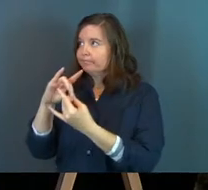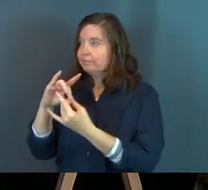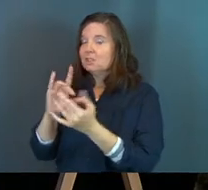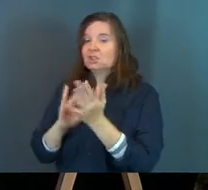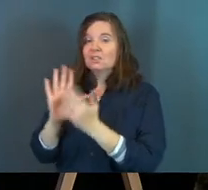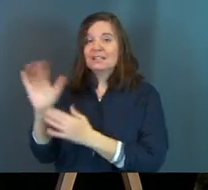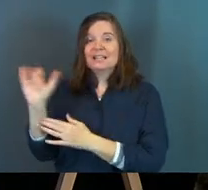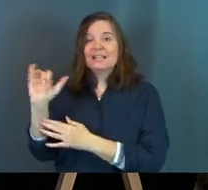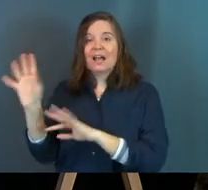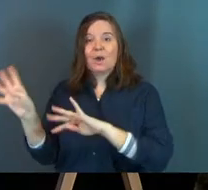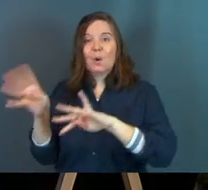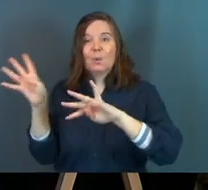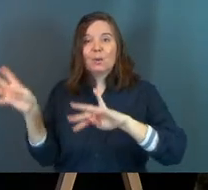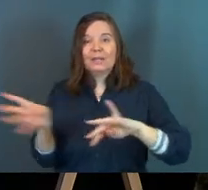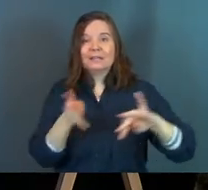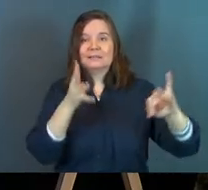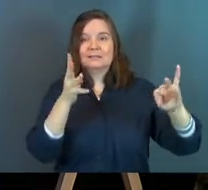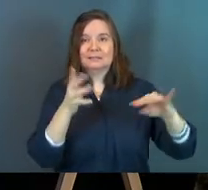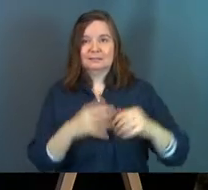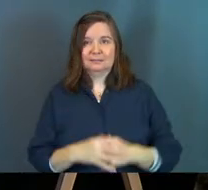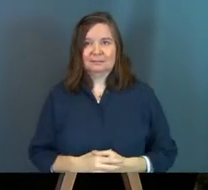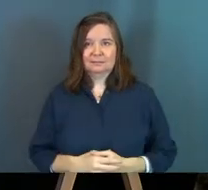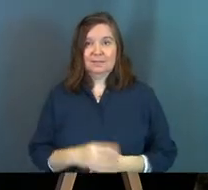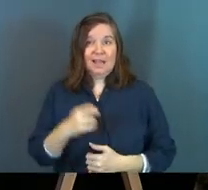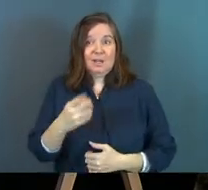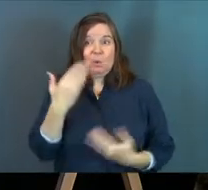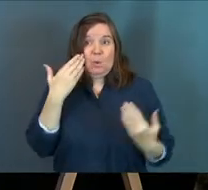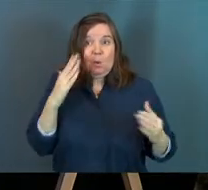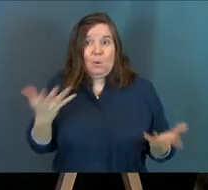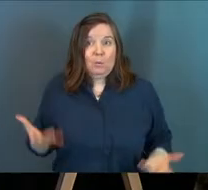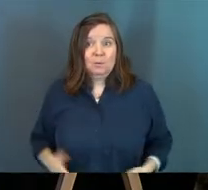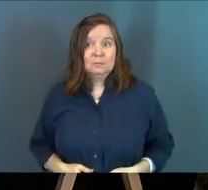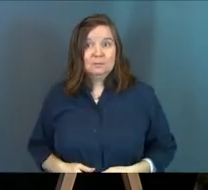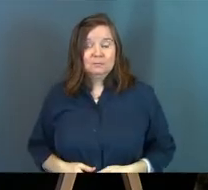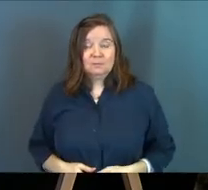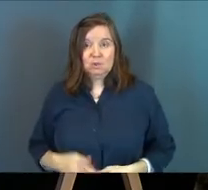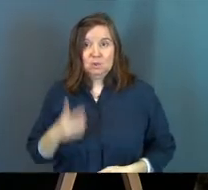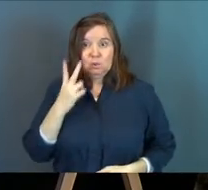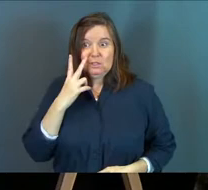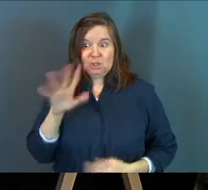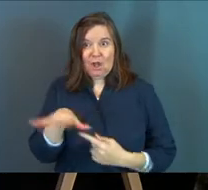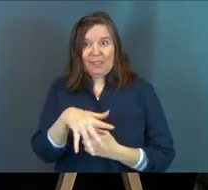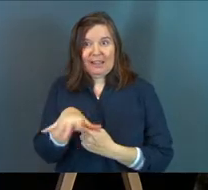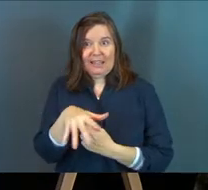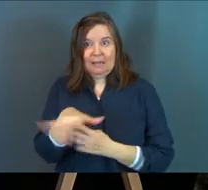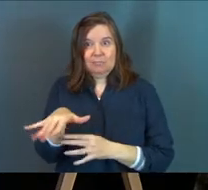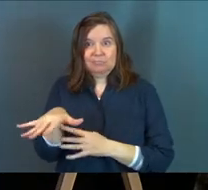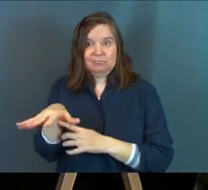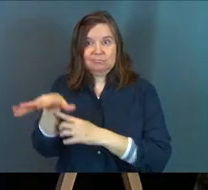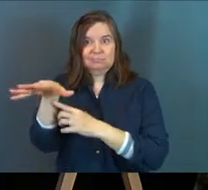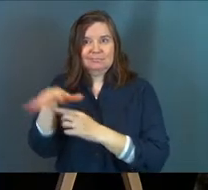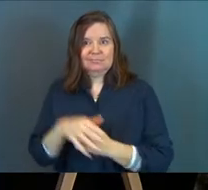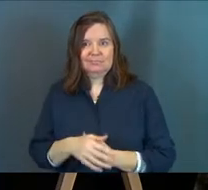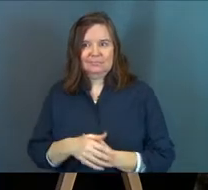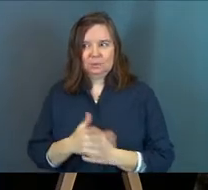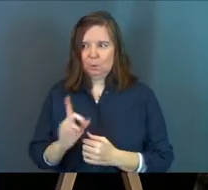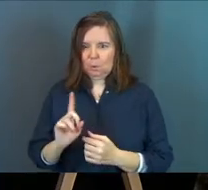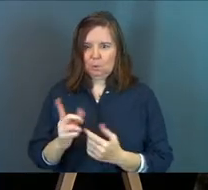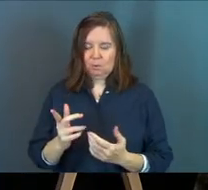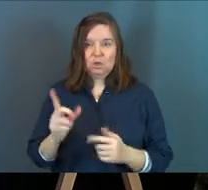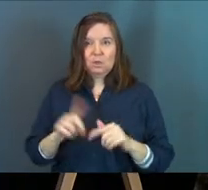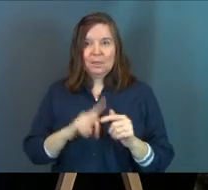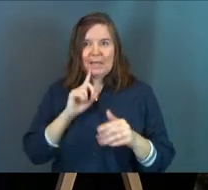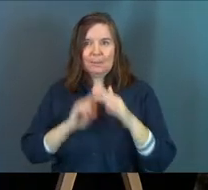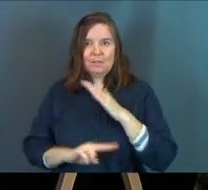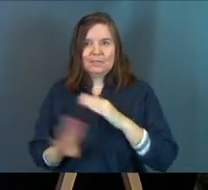says he's like a wind. And you don't know. You just saw the leaves rustle. You don't know. You